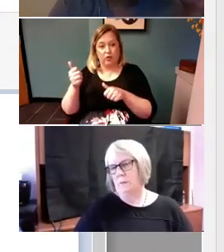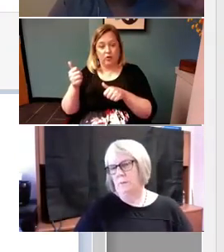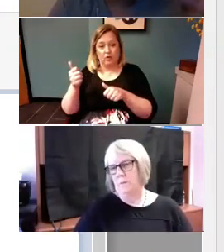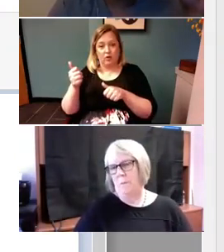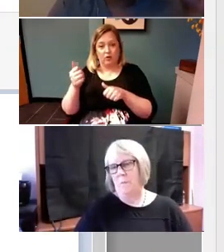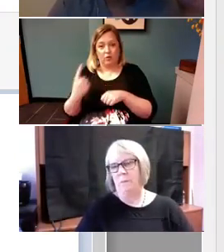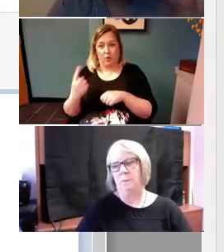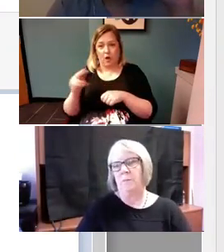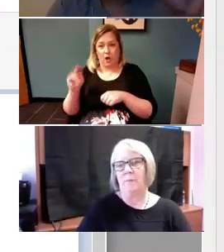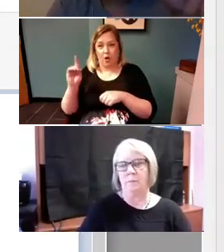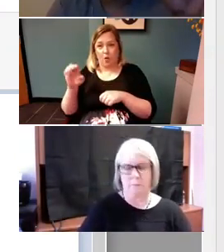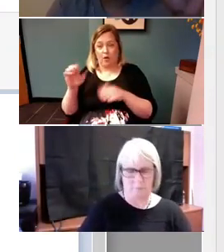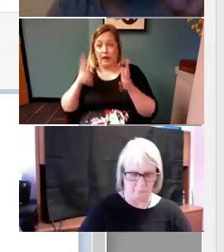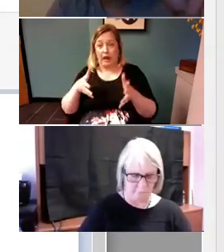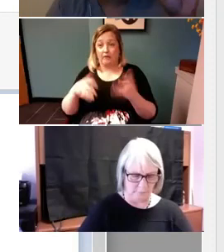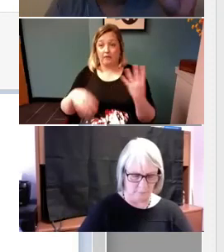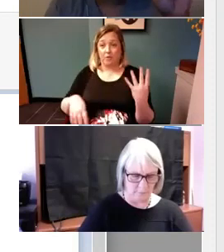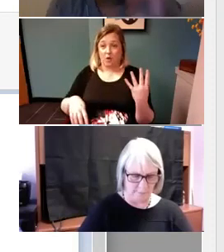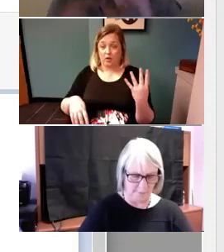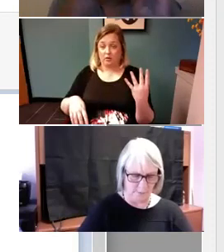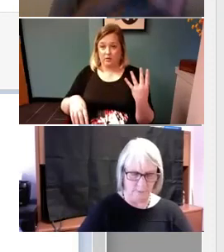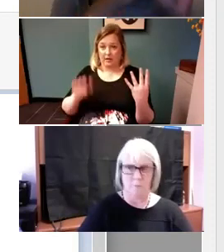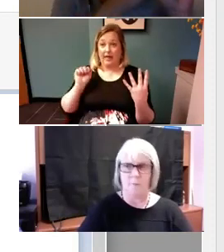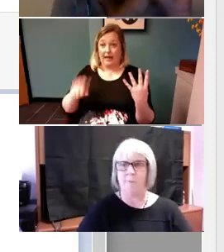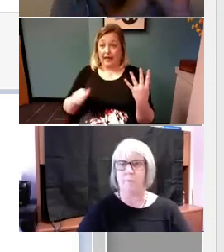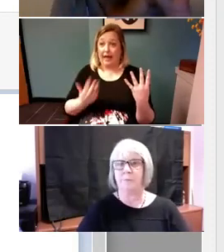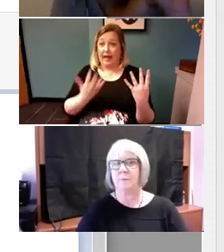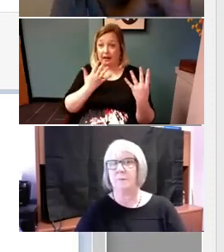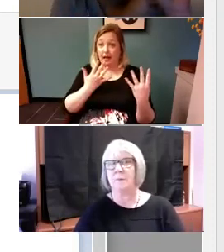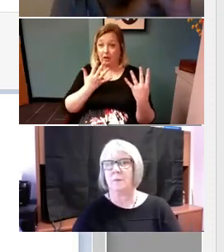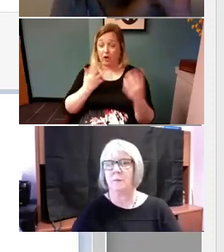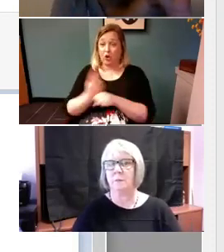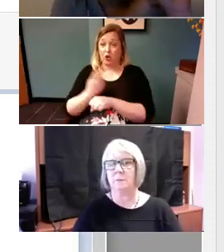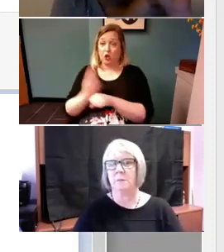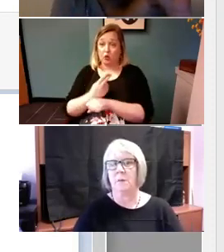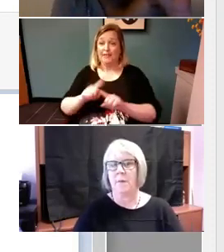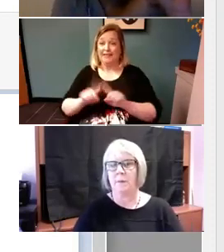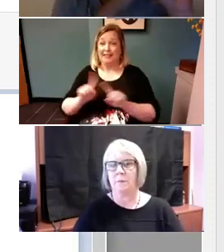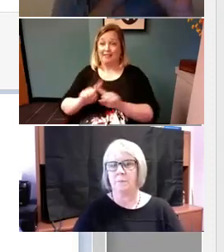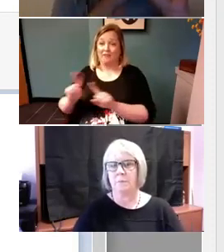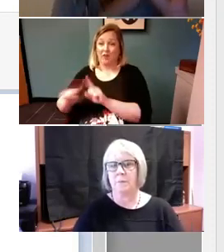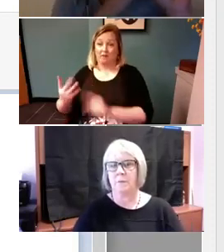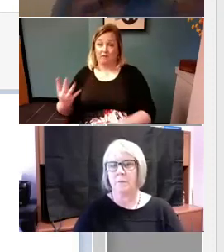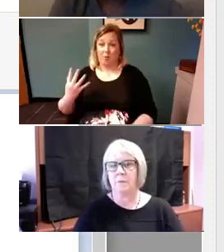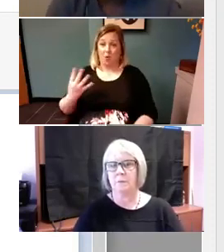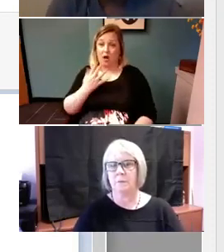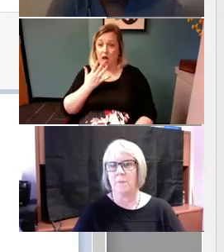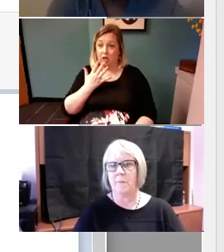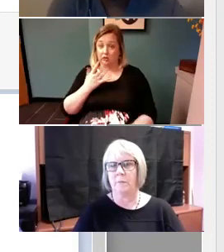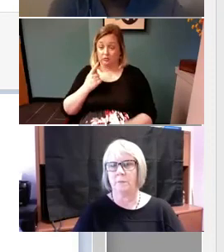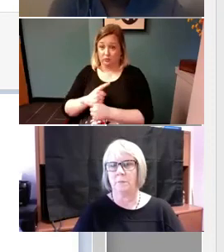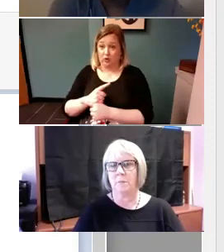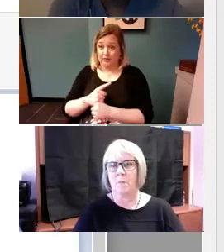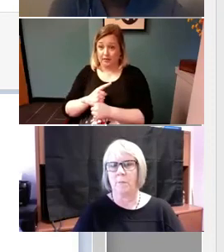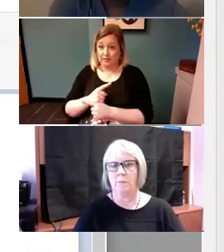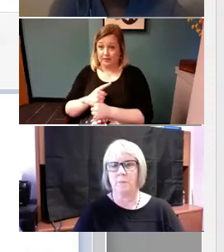we have these 4 nodes, we can color these nodes in 4 colors, right? Now, when we